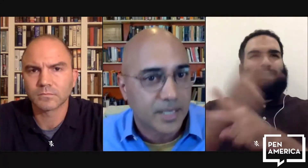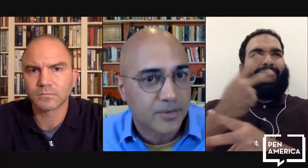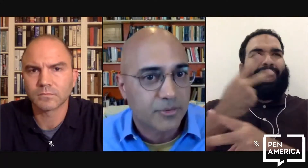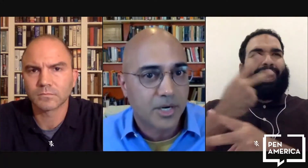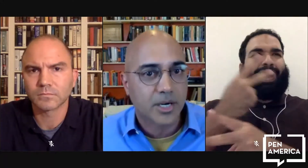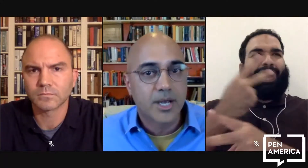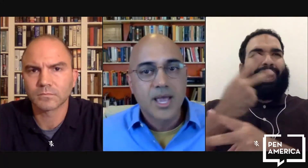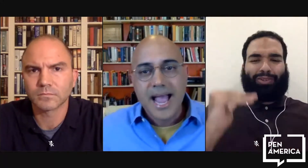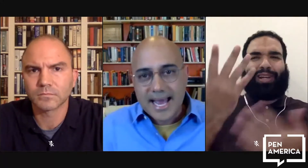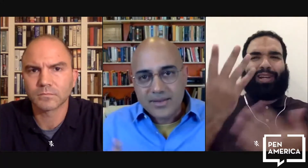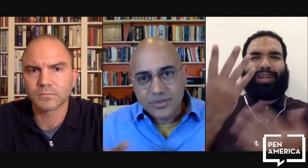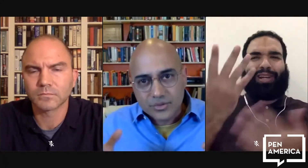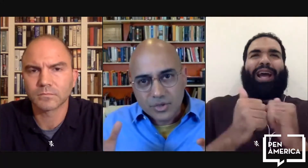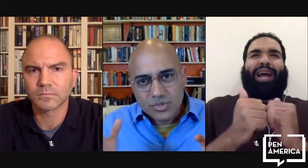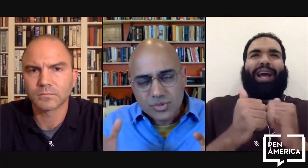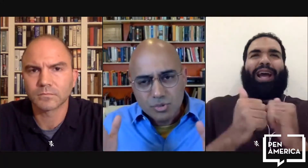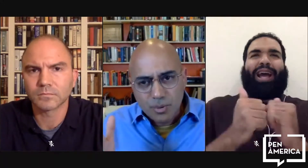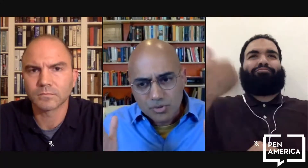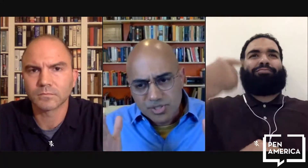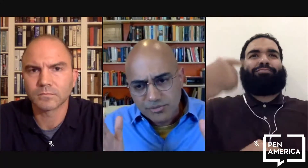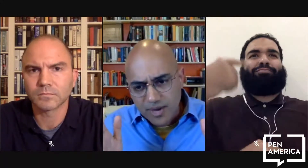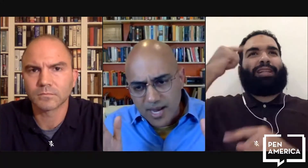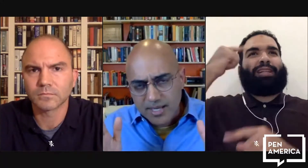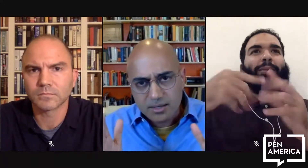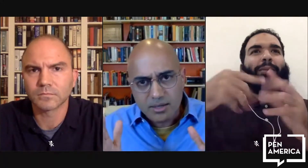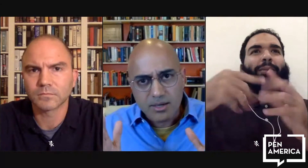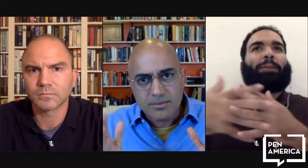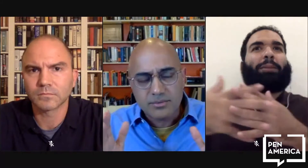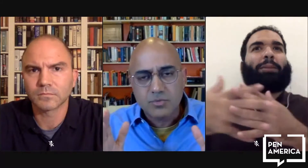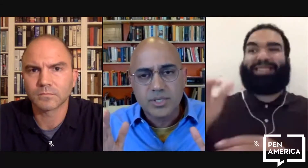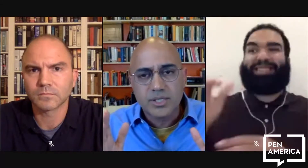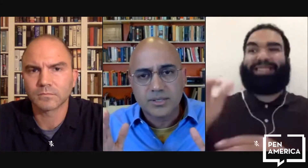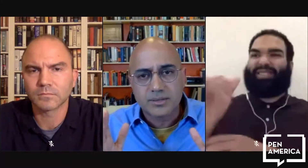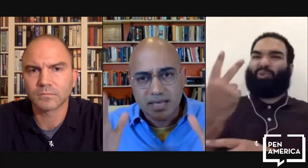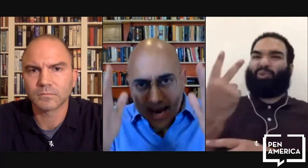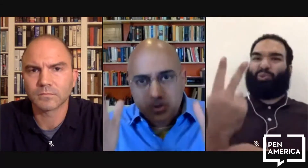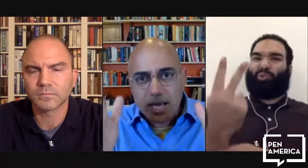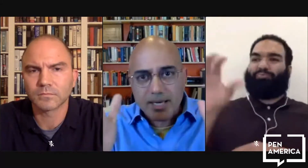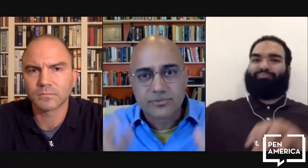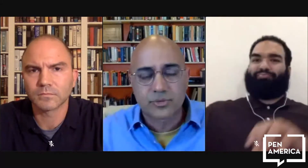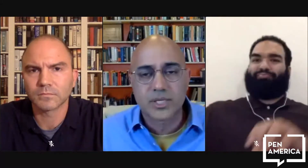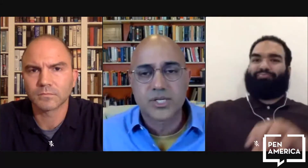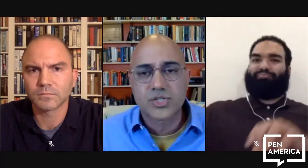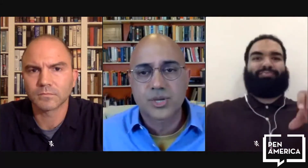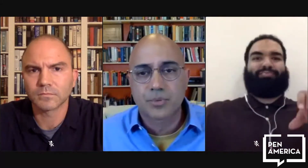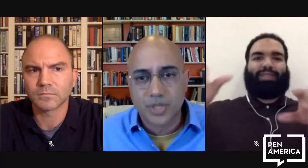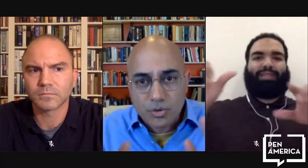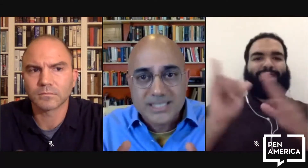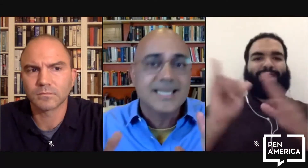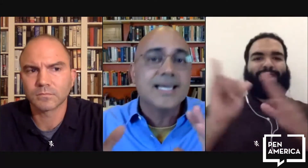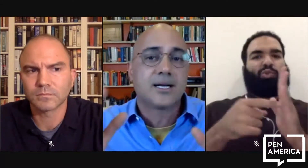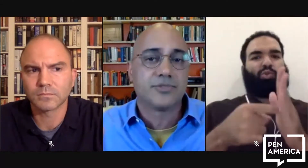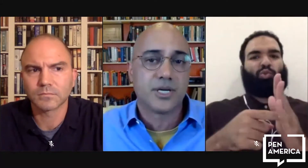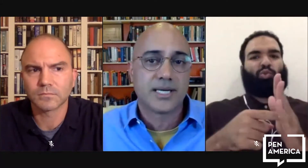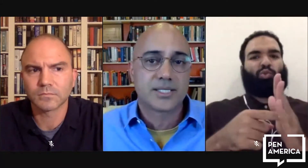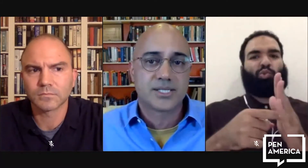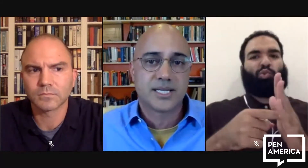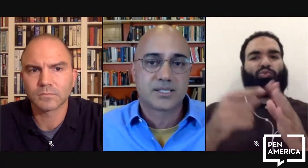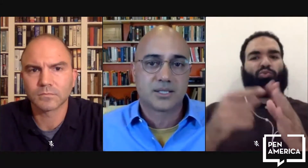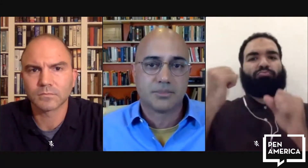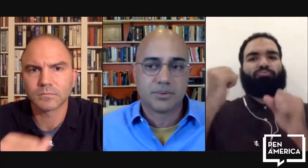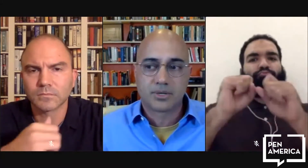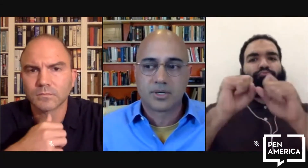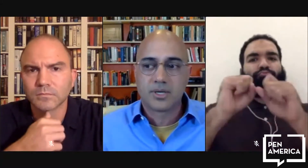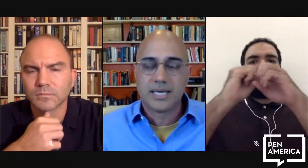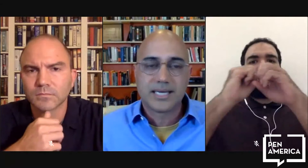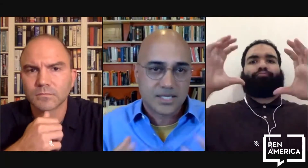be thinking of America. And those two poles define really the outline of the relationship or the critique of the United States